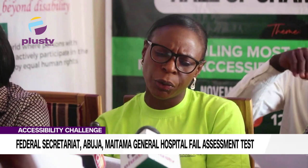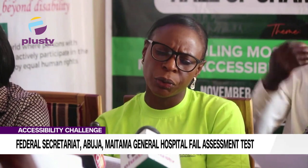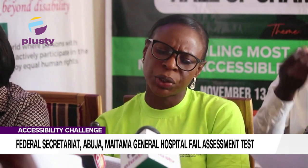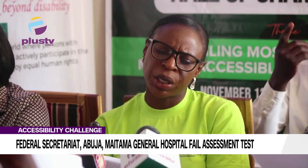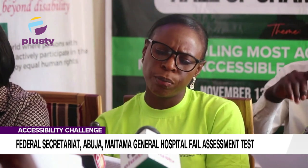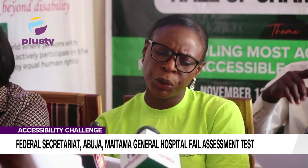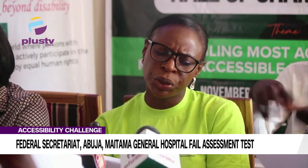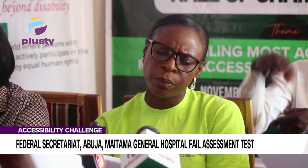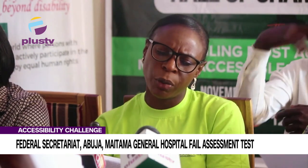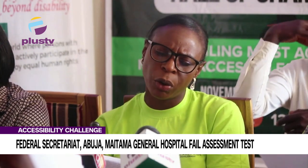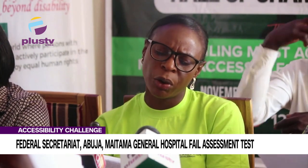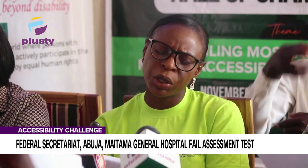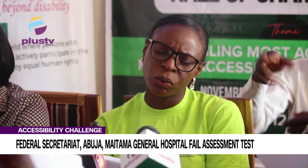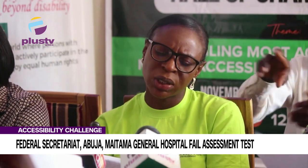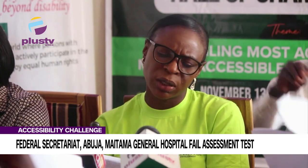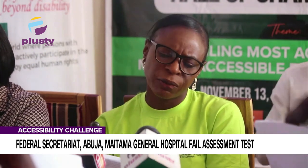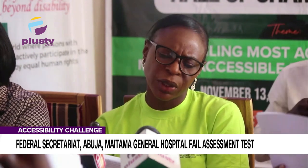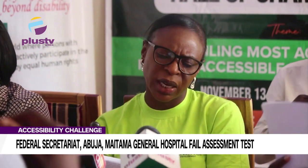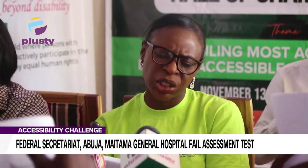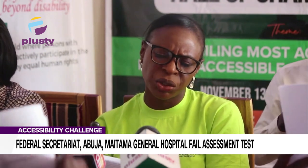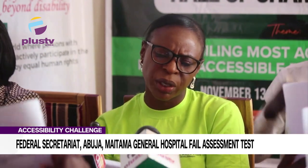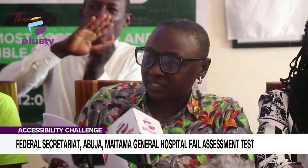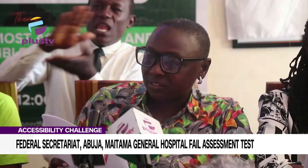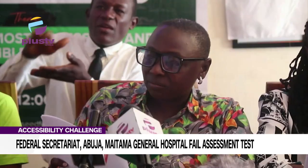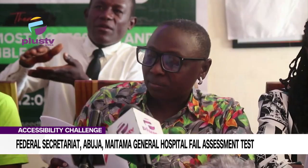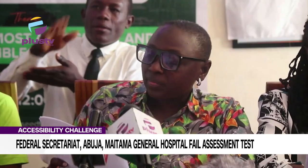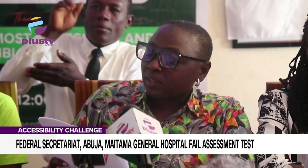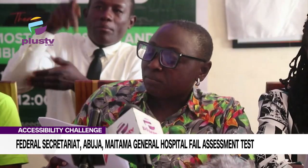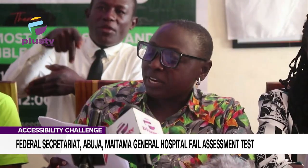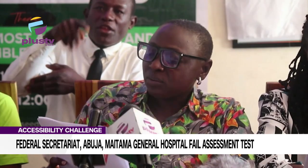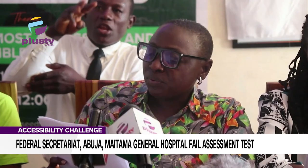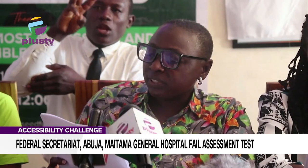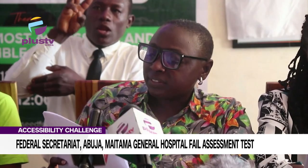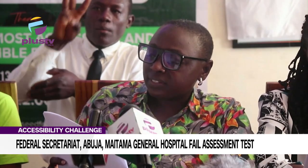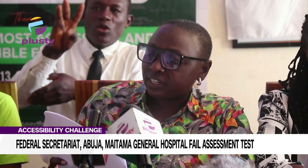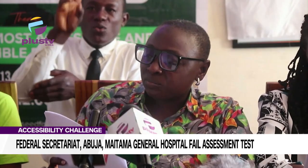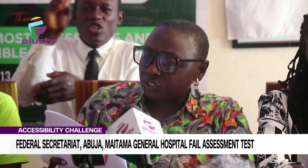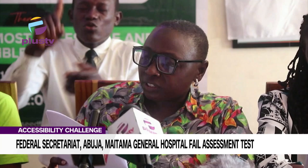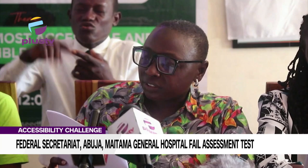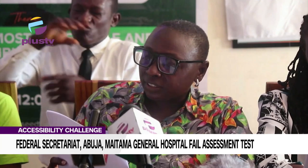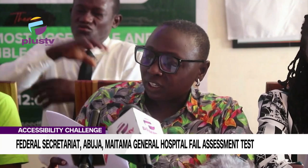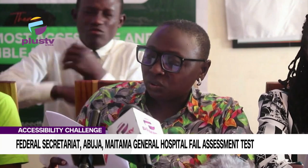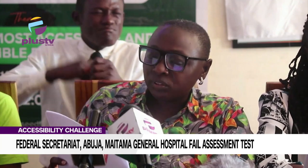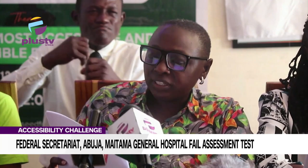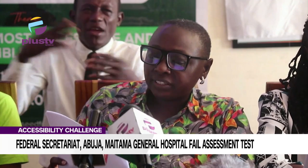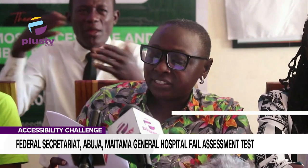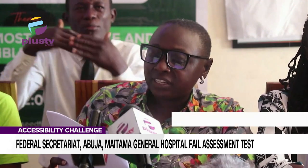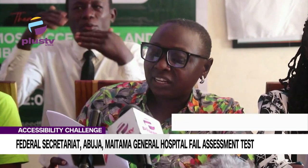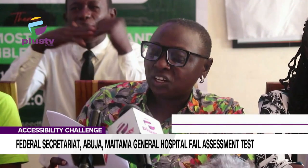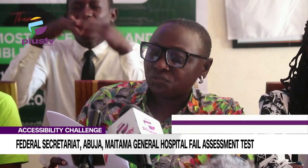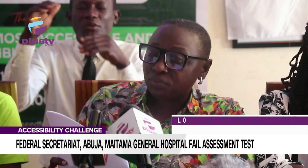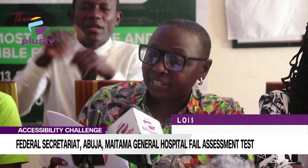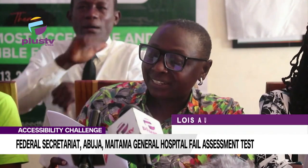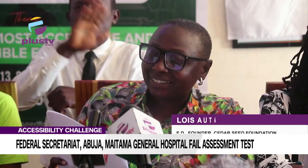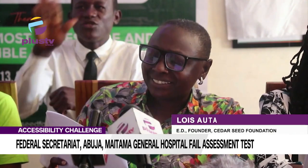their roles in building more inclusive Nigeria. Many buildings in Abuja, including